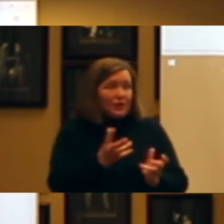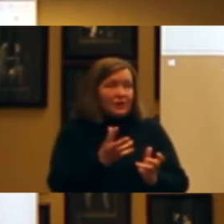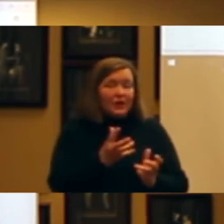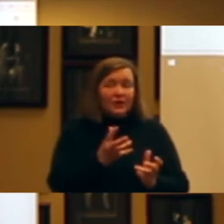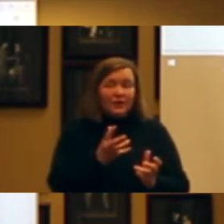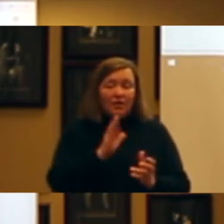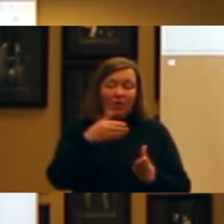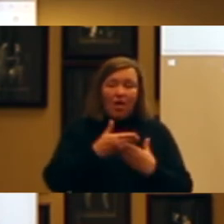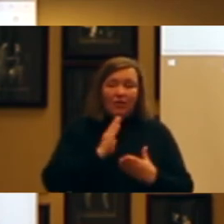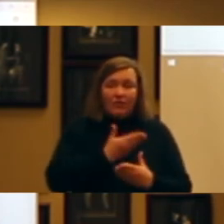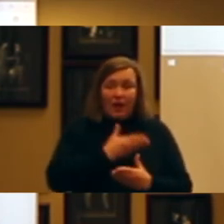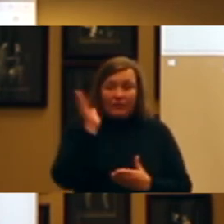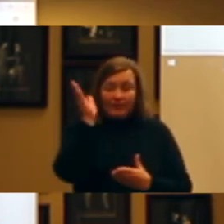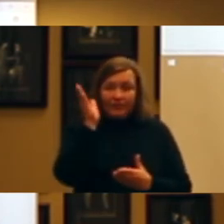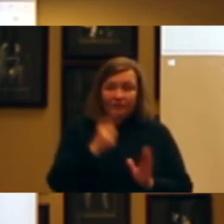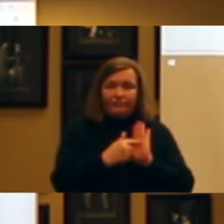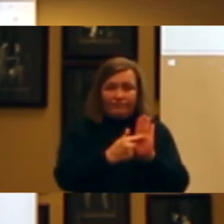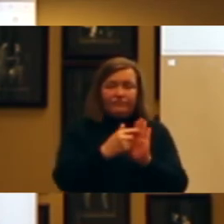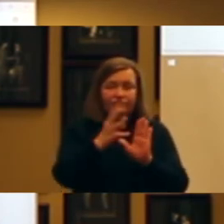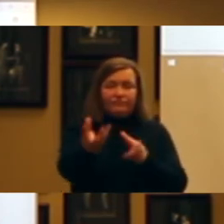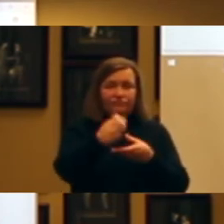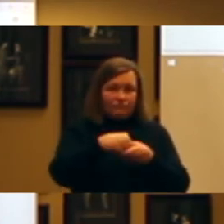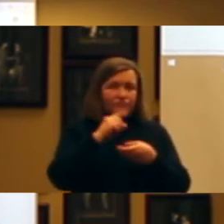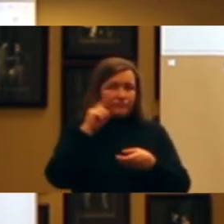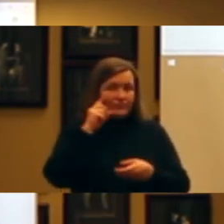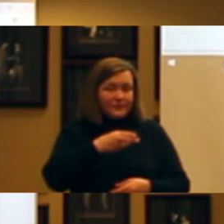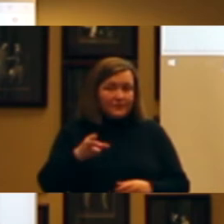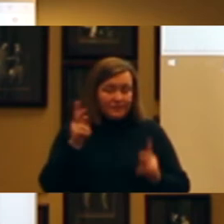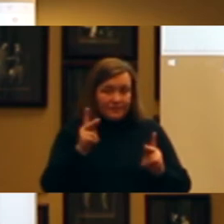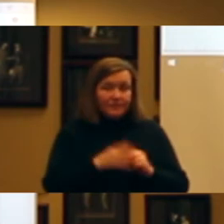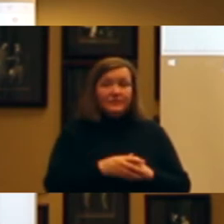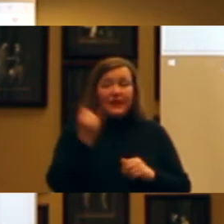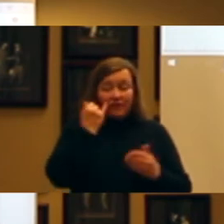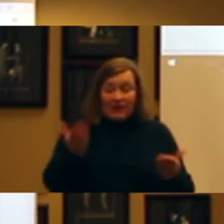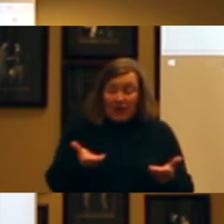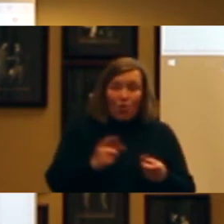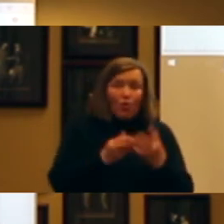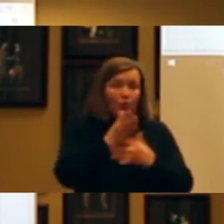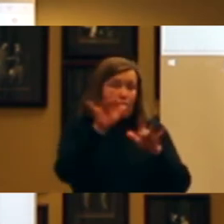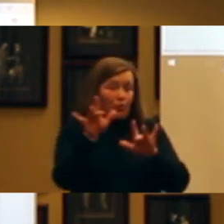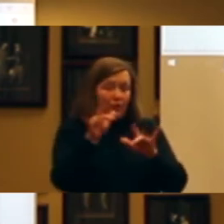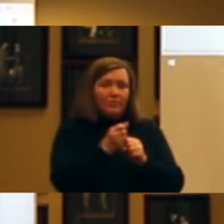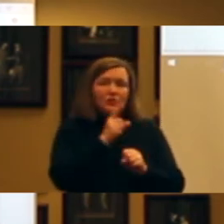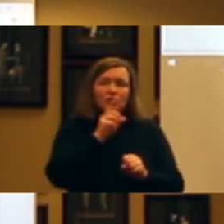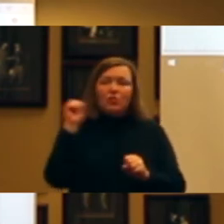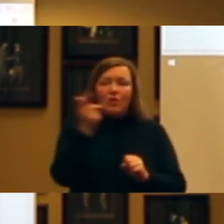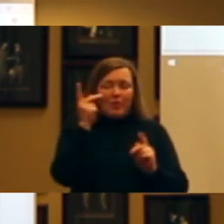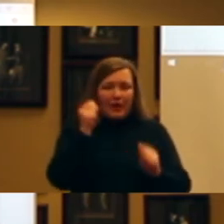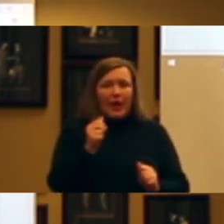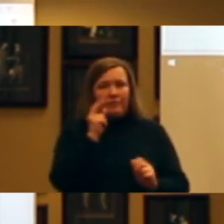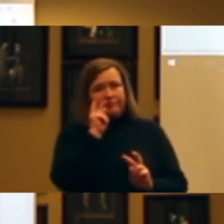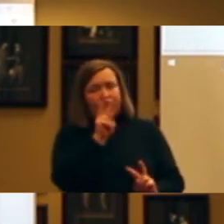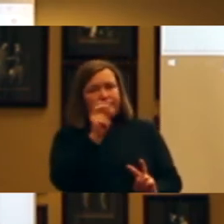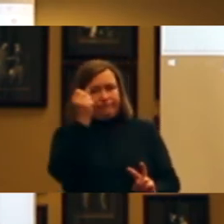that our events are inclusive, whether the videos are online or you're here in the room, to make sure that they are accessible to